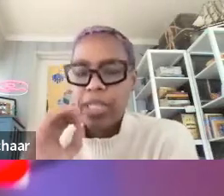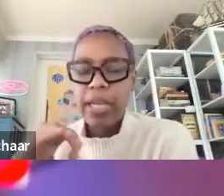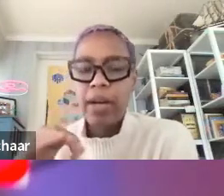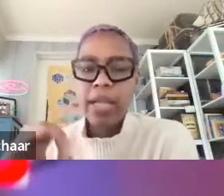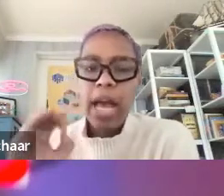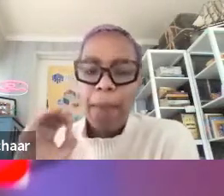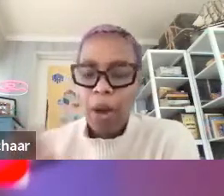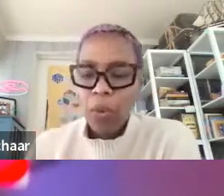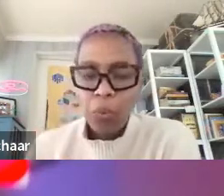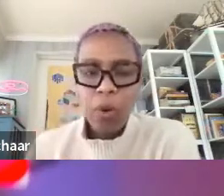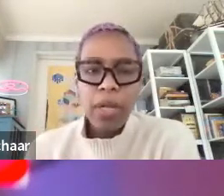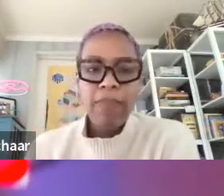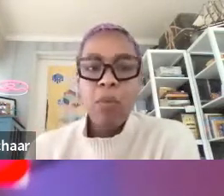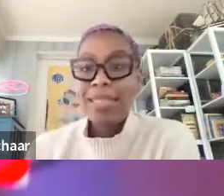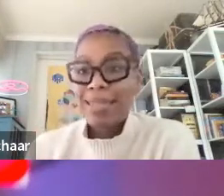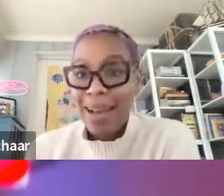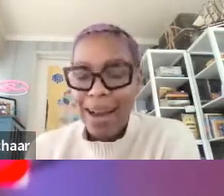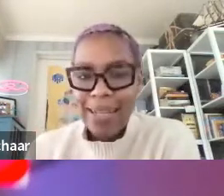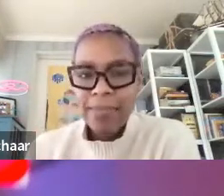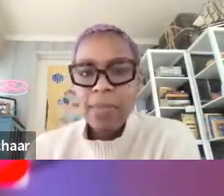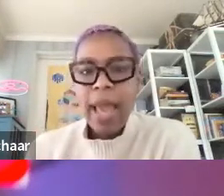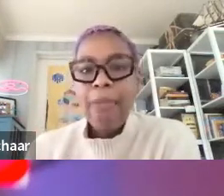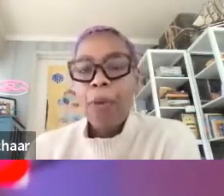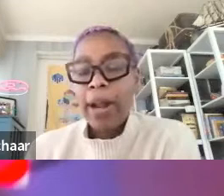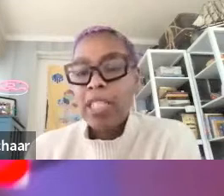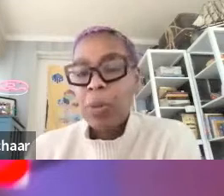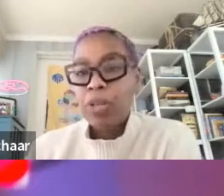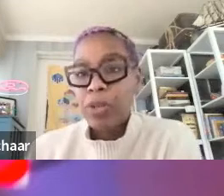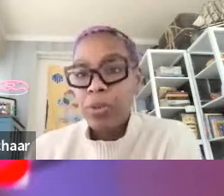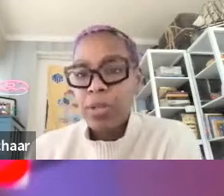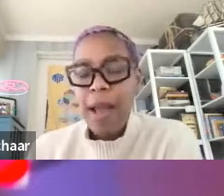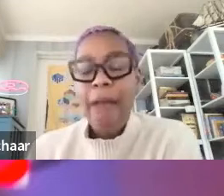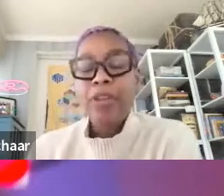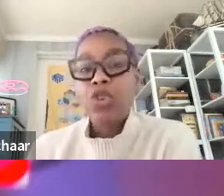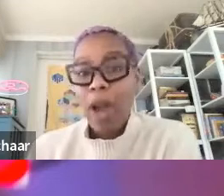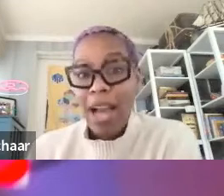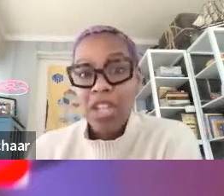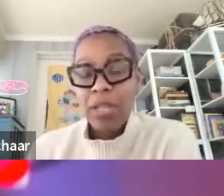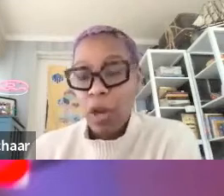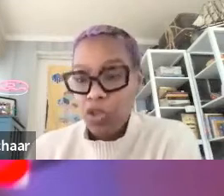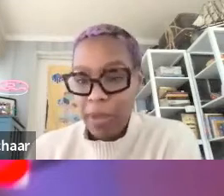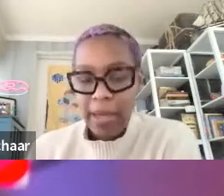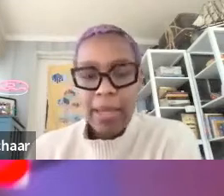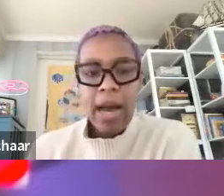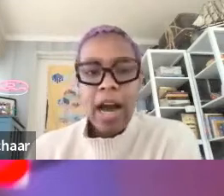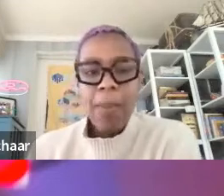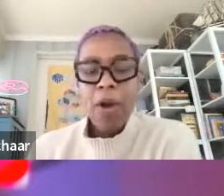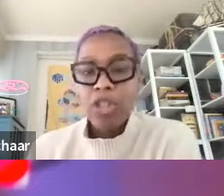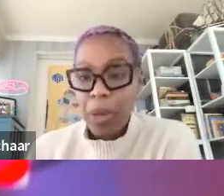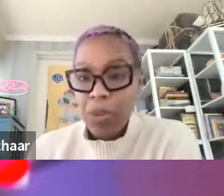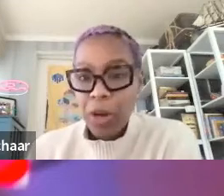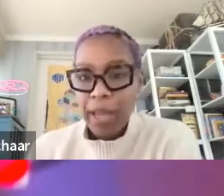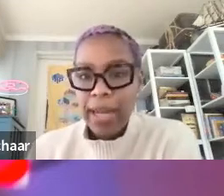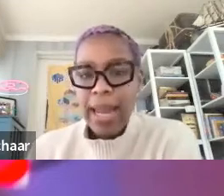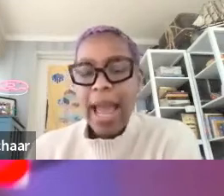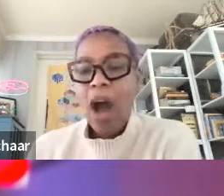cautionary tales about the role of what design and the products that we produce and the trash that results from that are